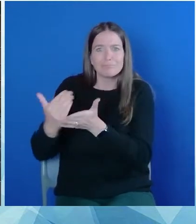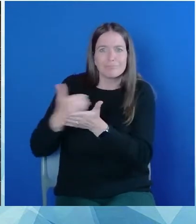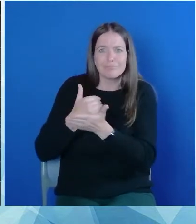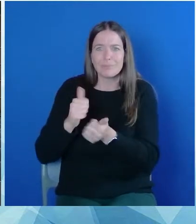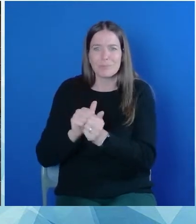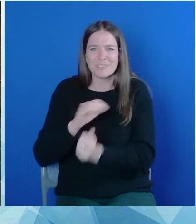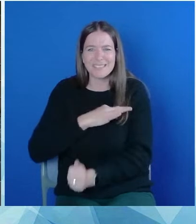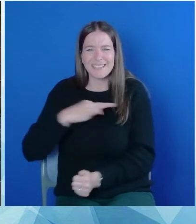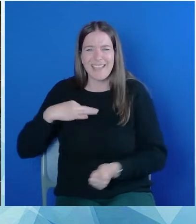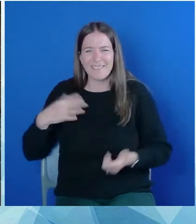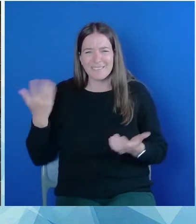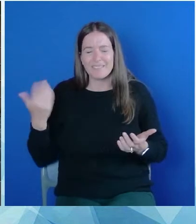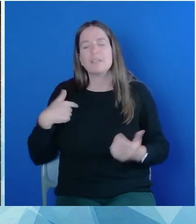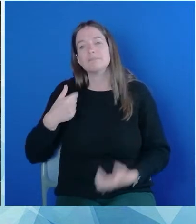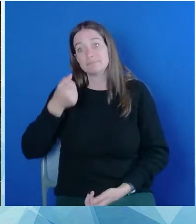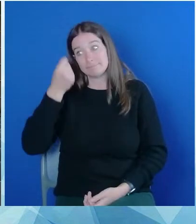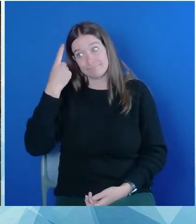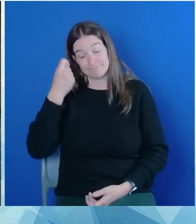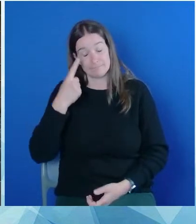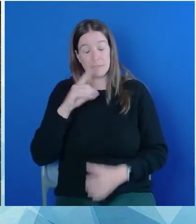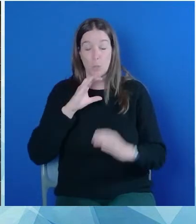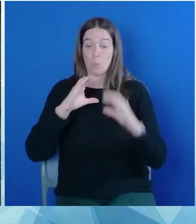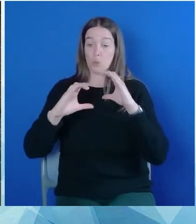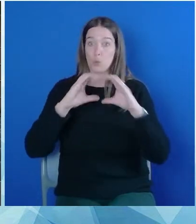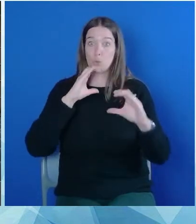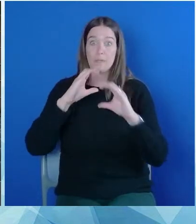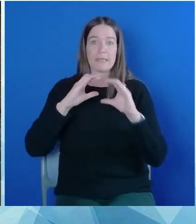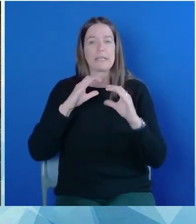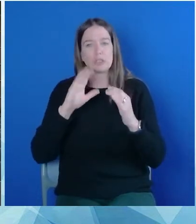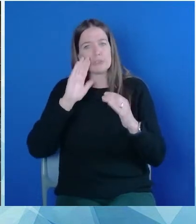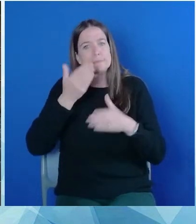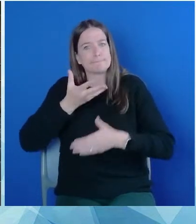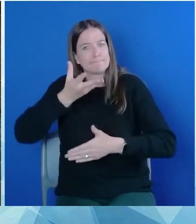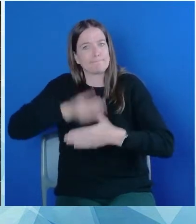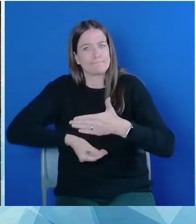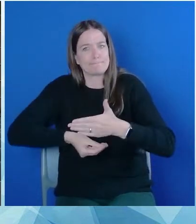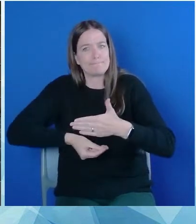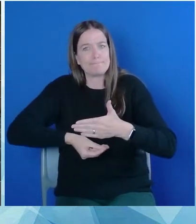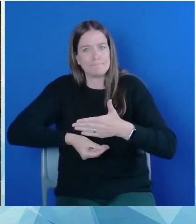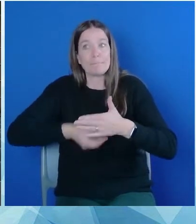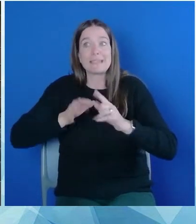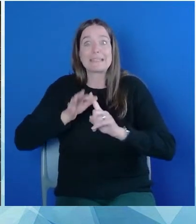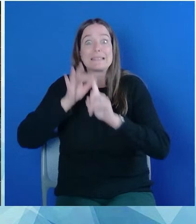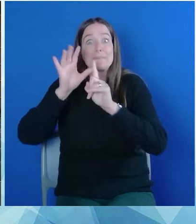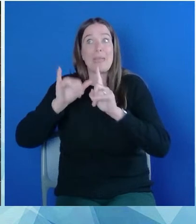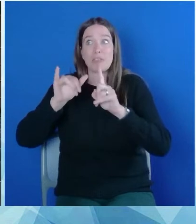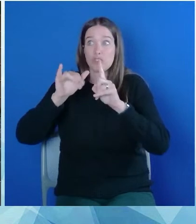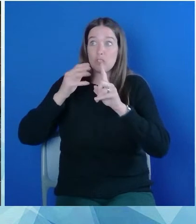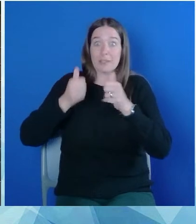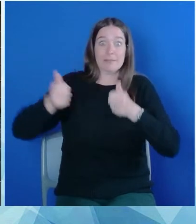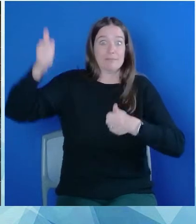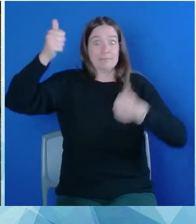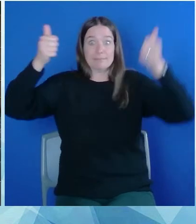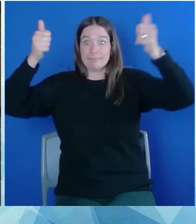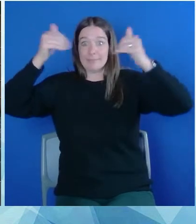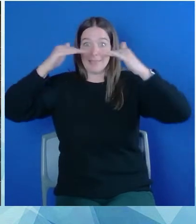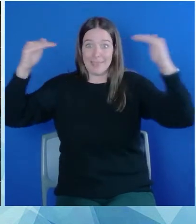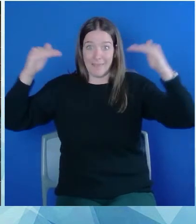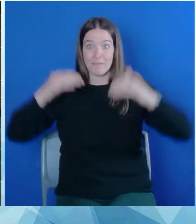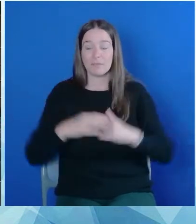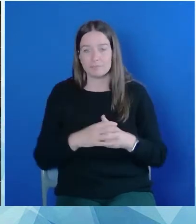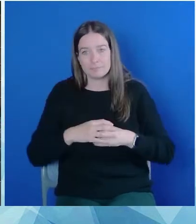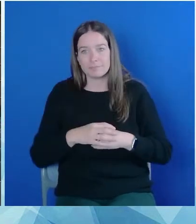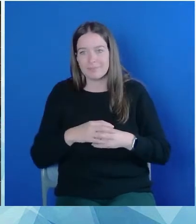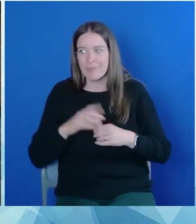of communication within the agency, especially at the two upper levels. But again, to make a decision without communicating